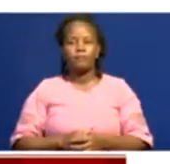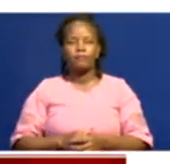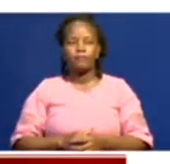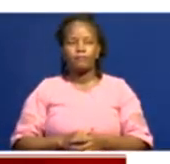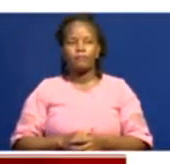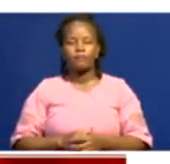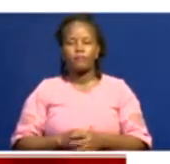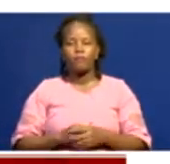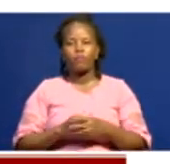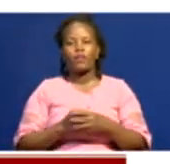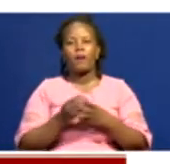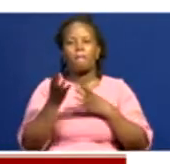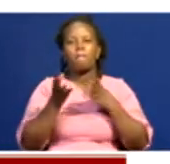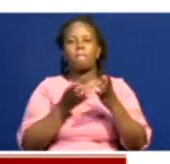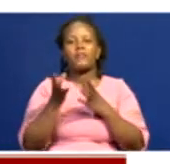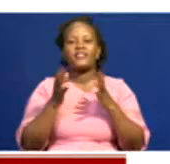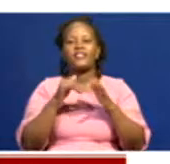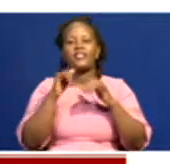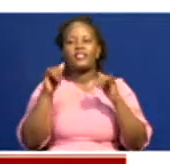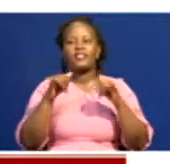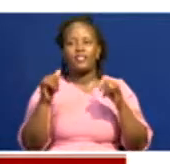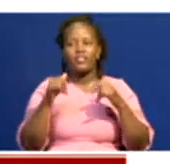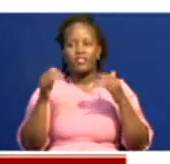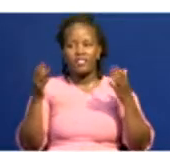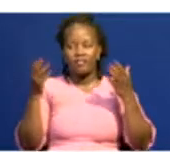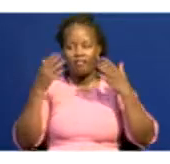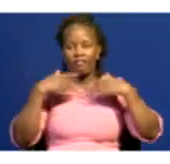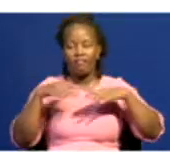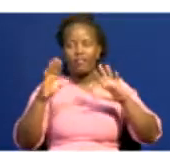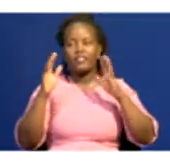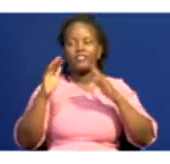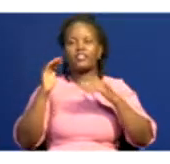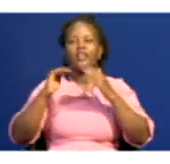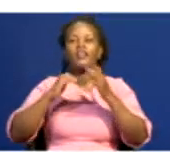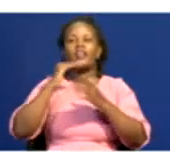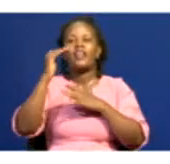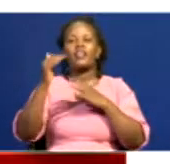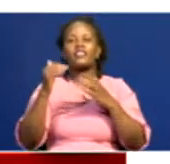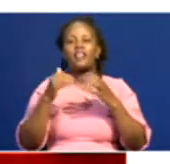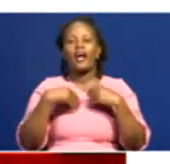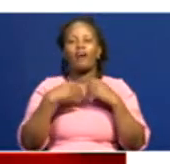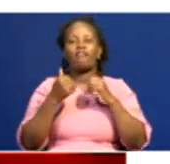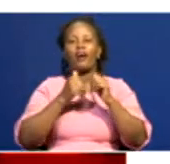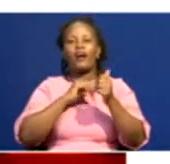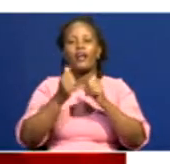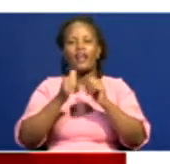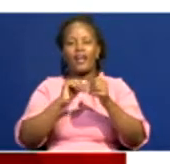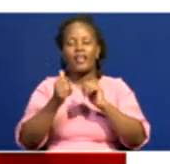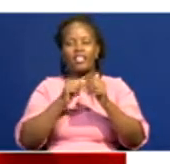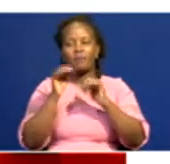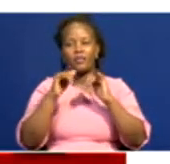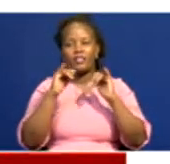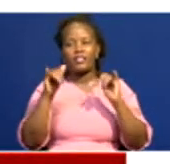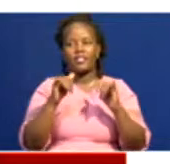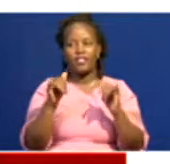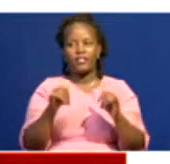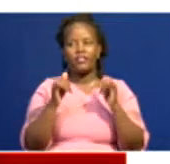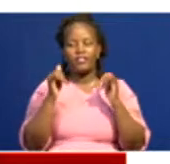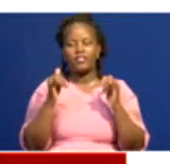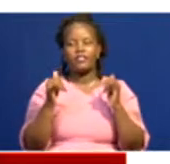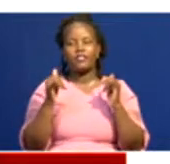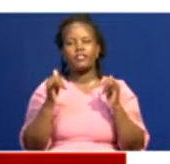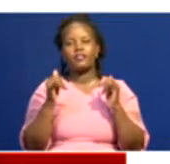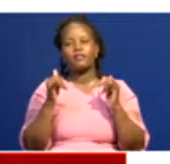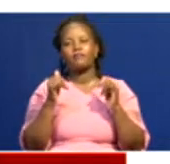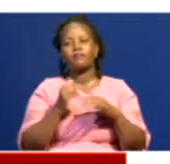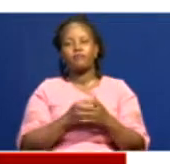Well, that marks the end of business news tonight. On the other end of the studio, we have Daniel Wahome with the day's sports. My name